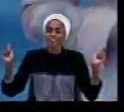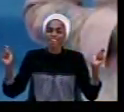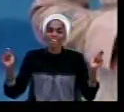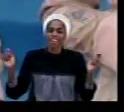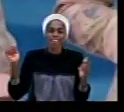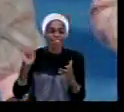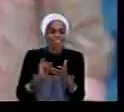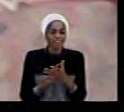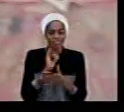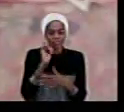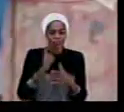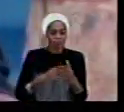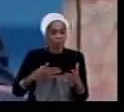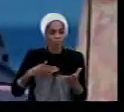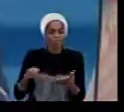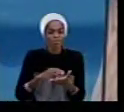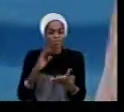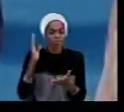Hallelujah.